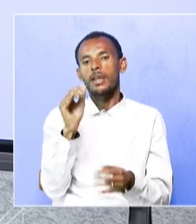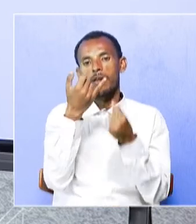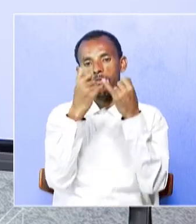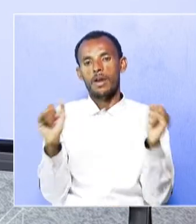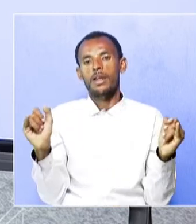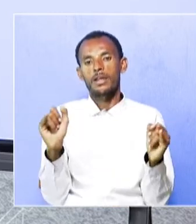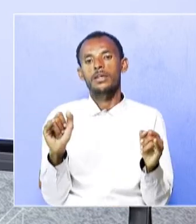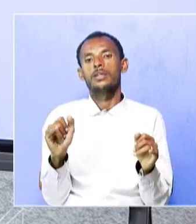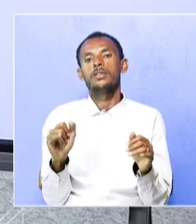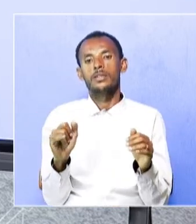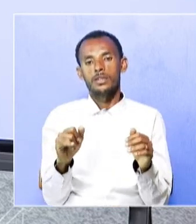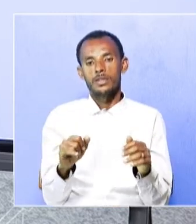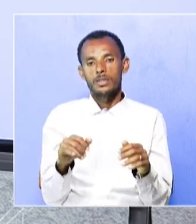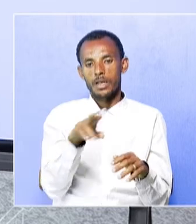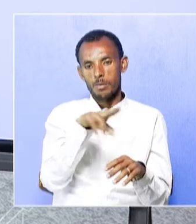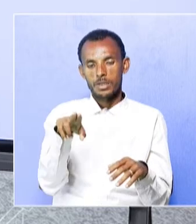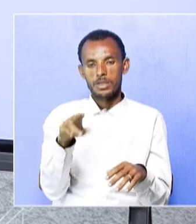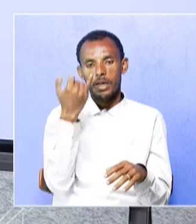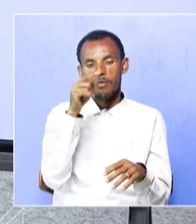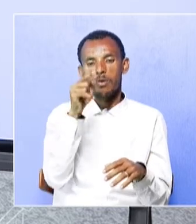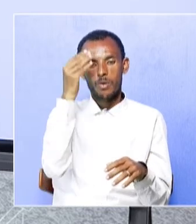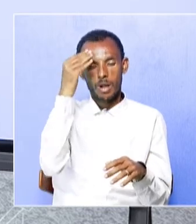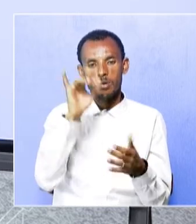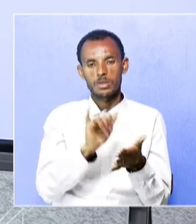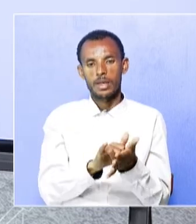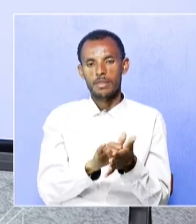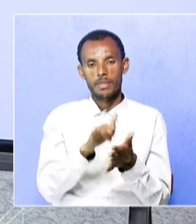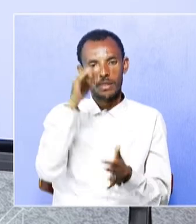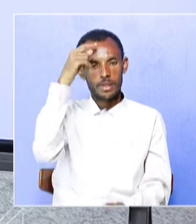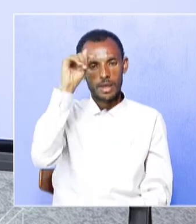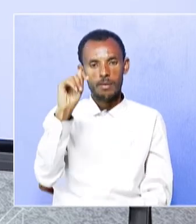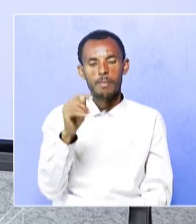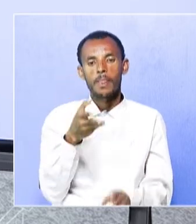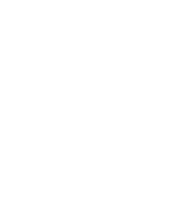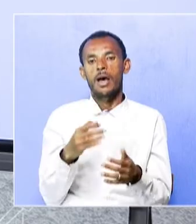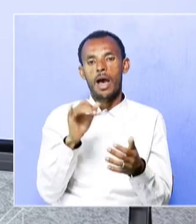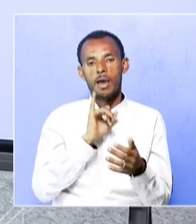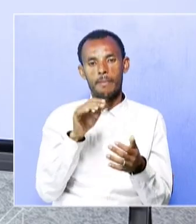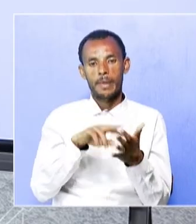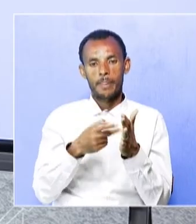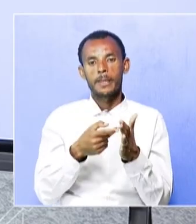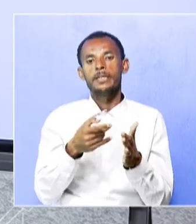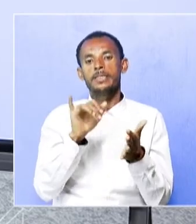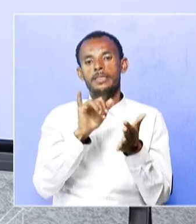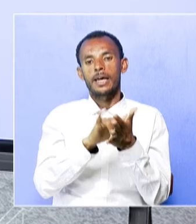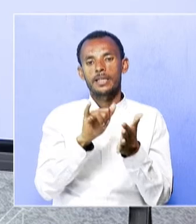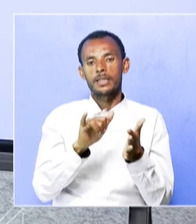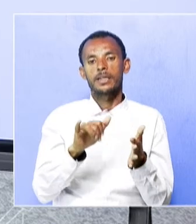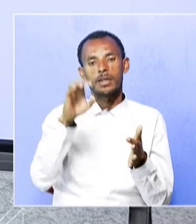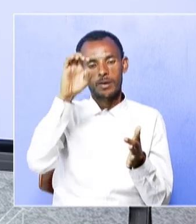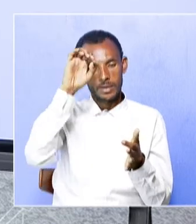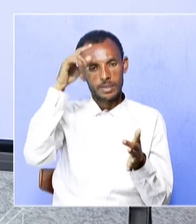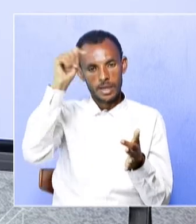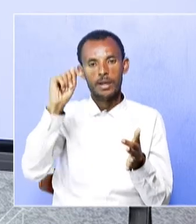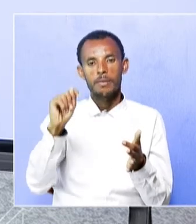hypotenuse, right? So if you know that theorem, at least if you know the formula that Euclid's theorem is